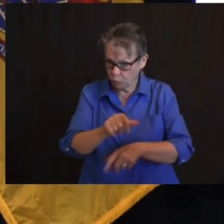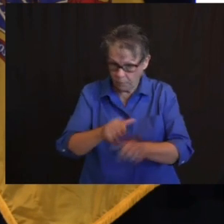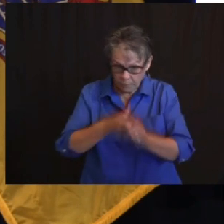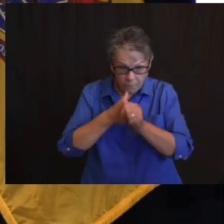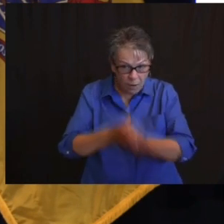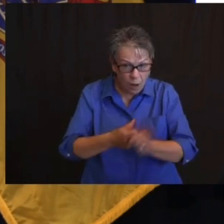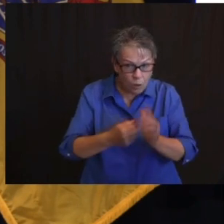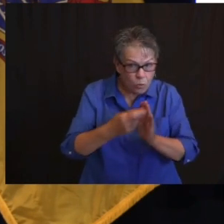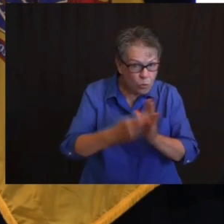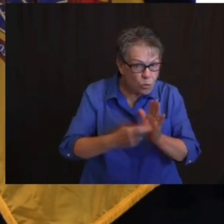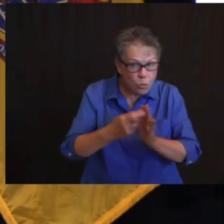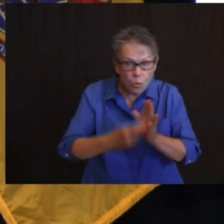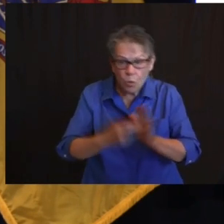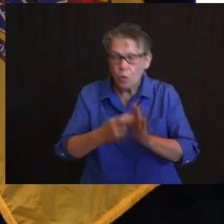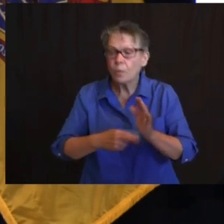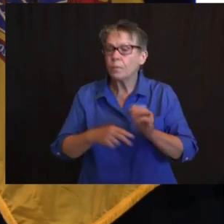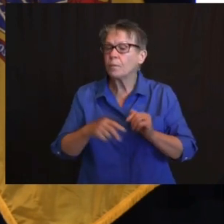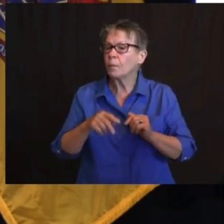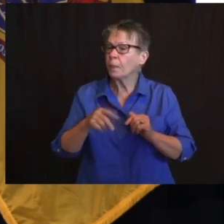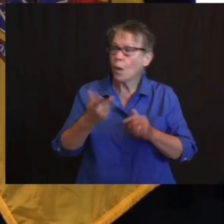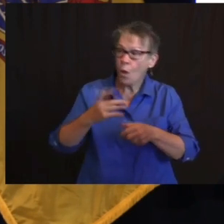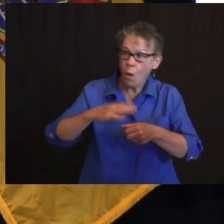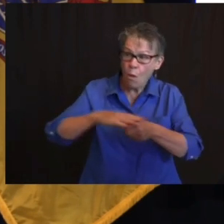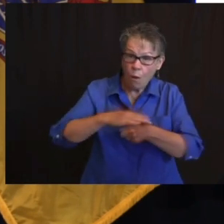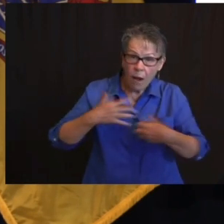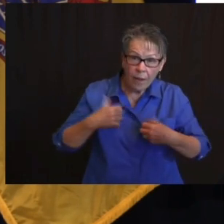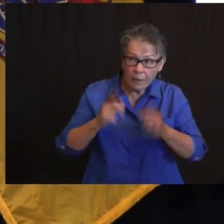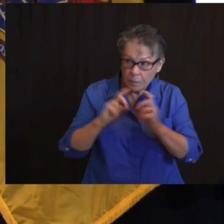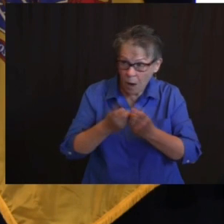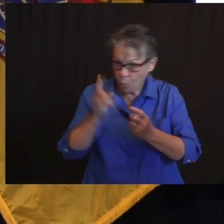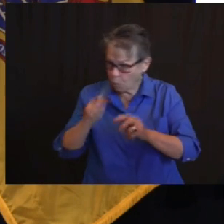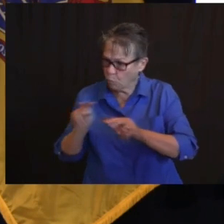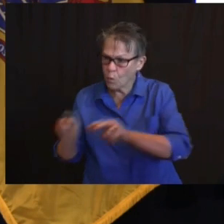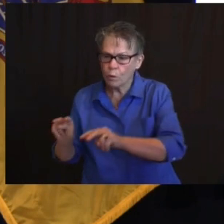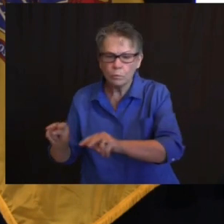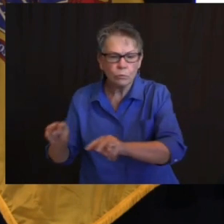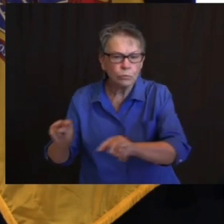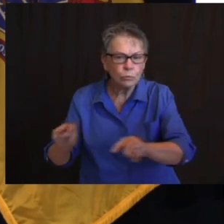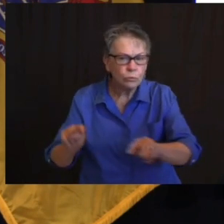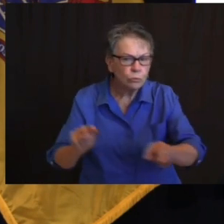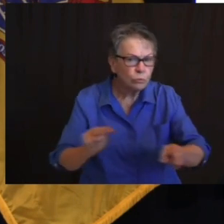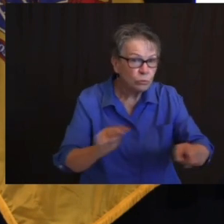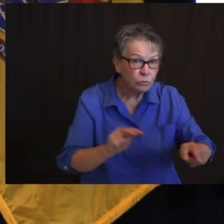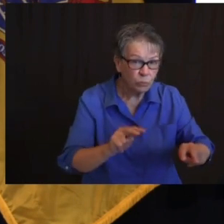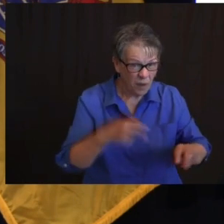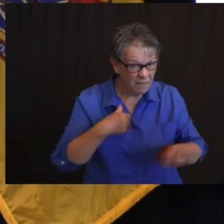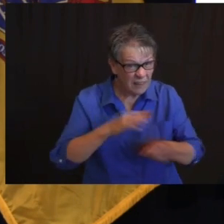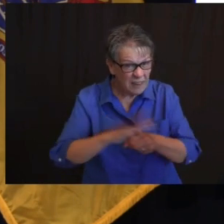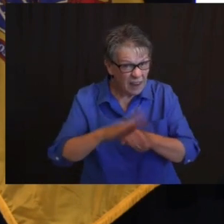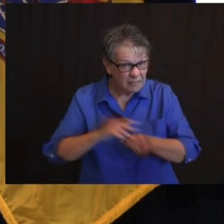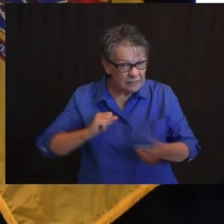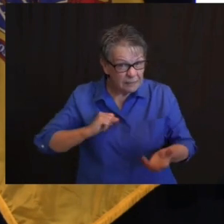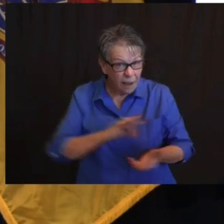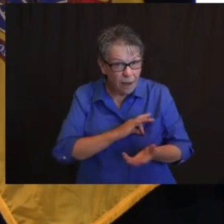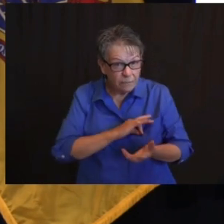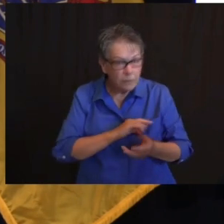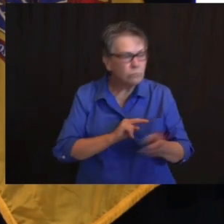even have enough staff to do all this work? If no one is monitoring, how can the public feel safe going to these places? Thank you.